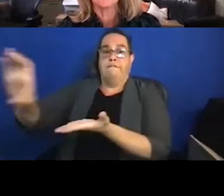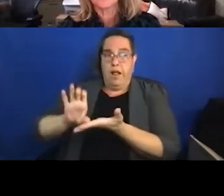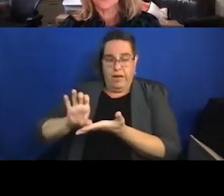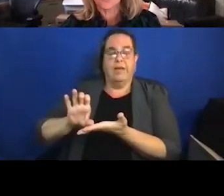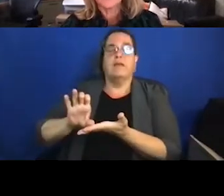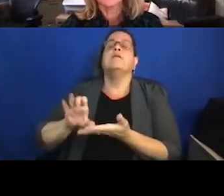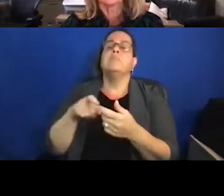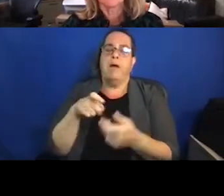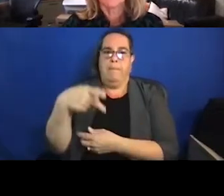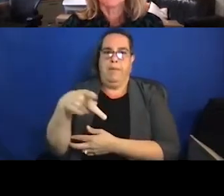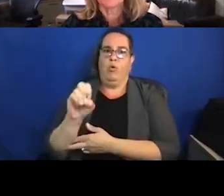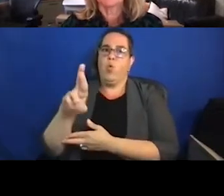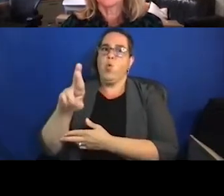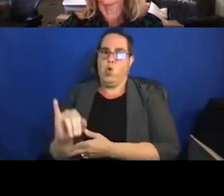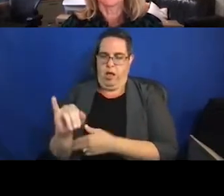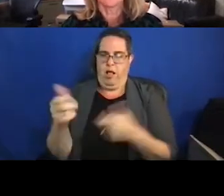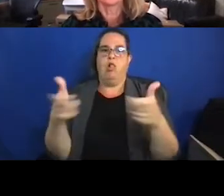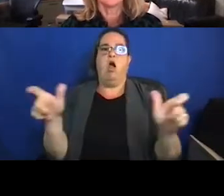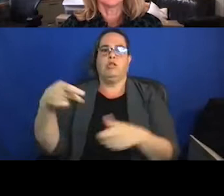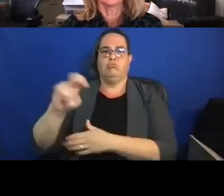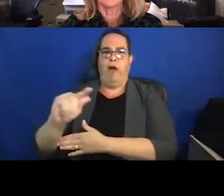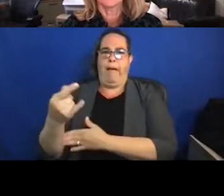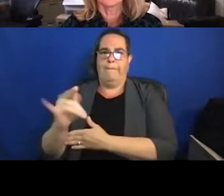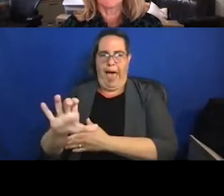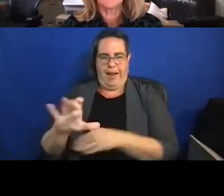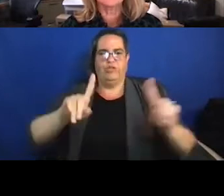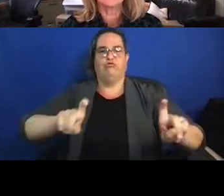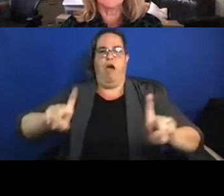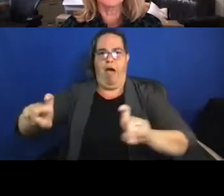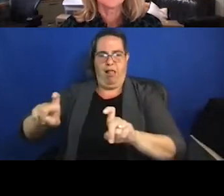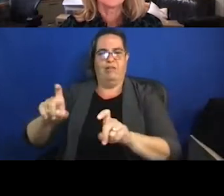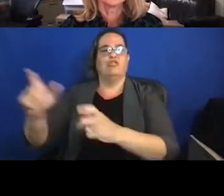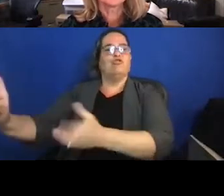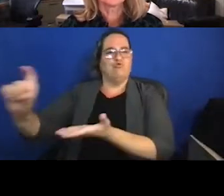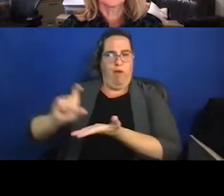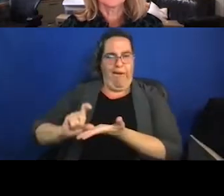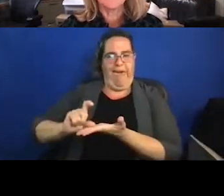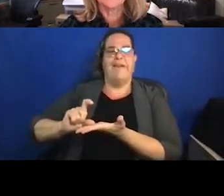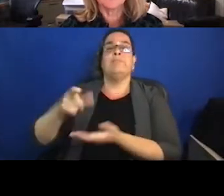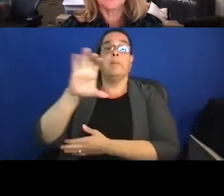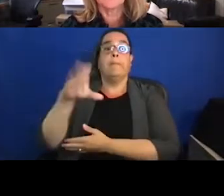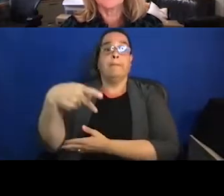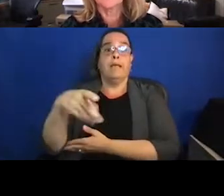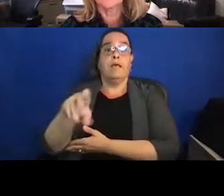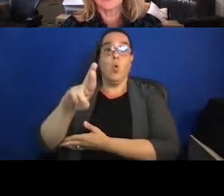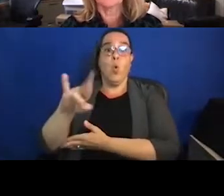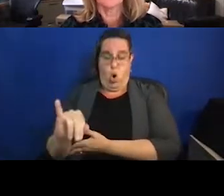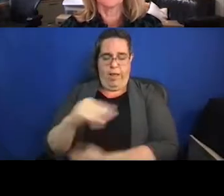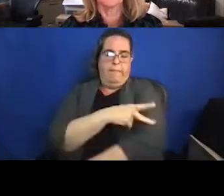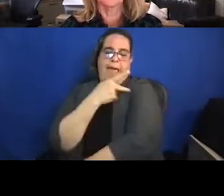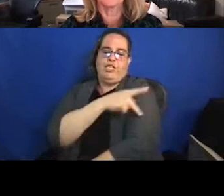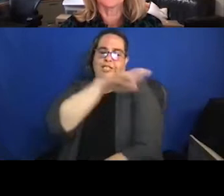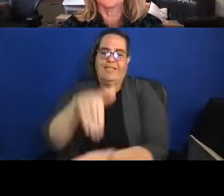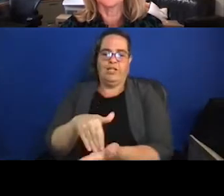a PCORI large pragmatic trial grant. PCORI is a patient-centered